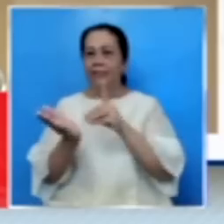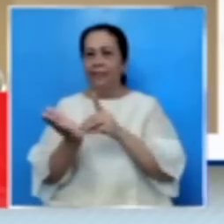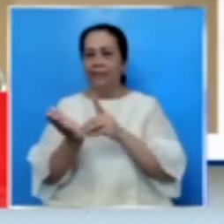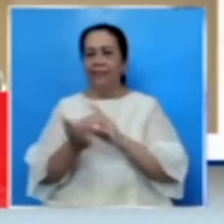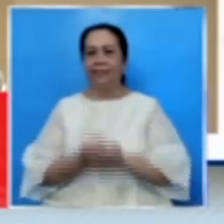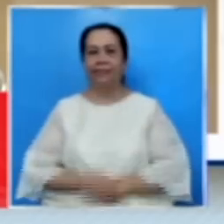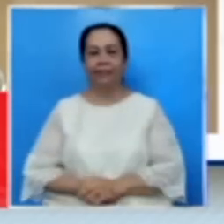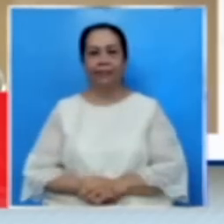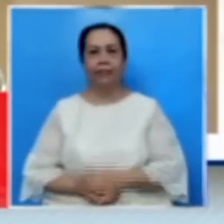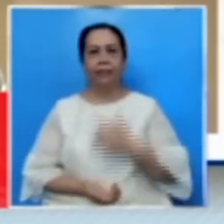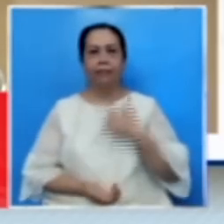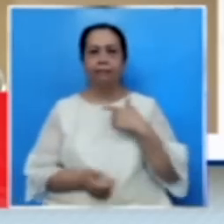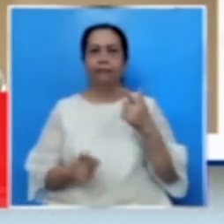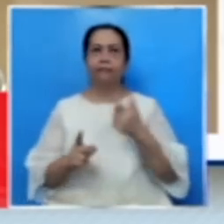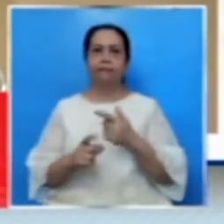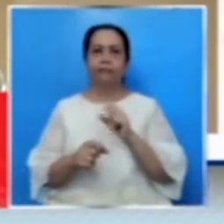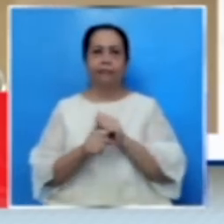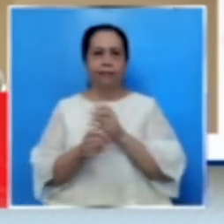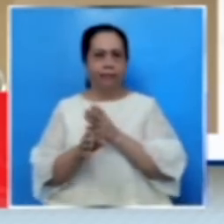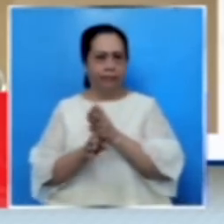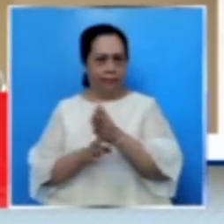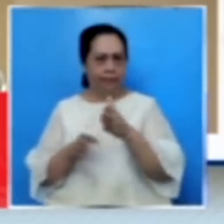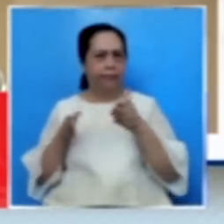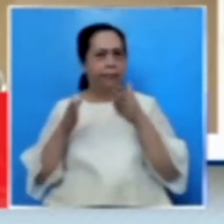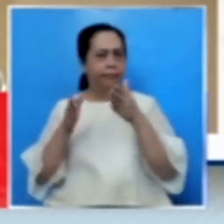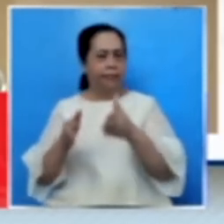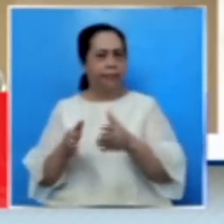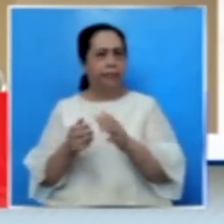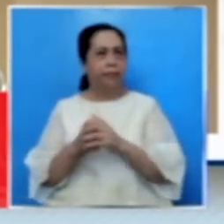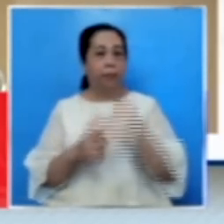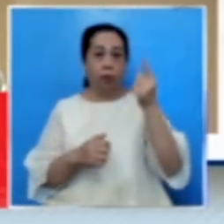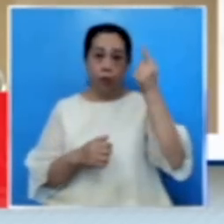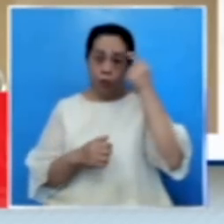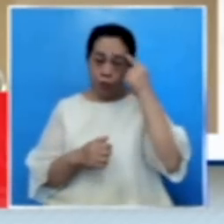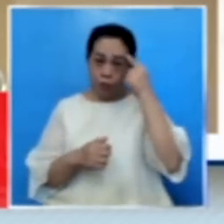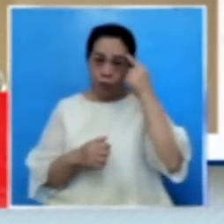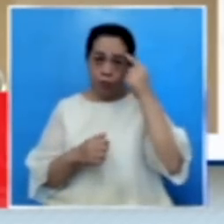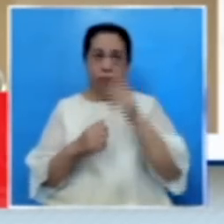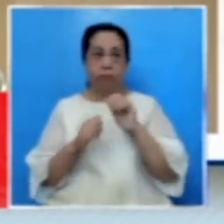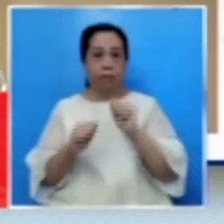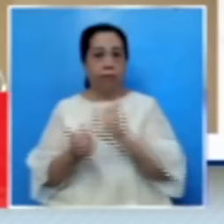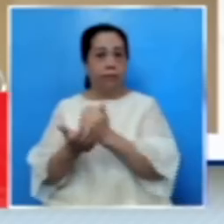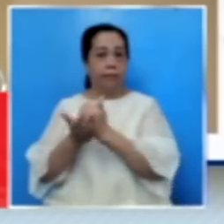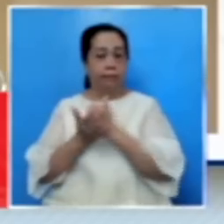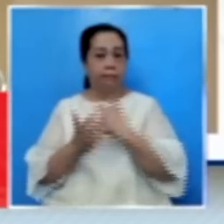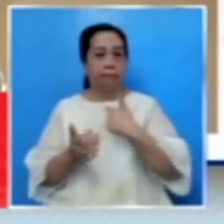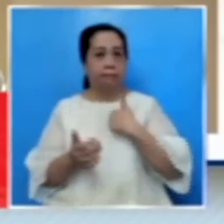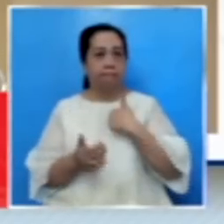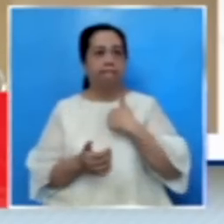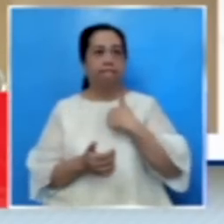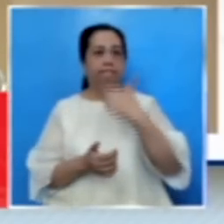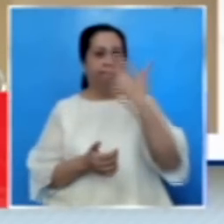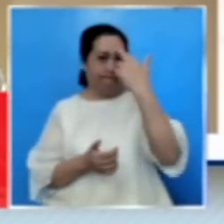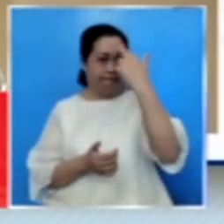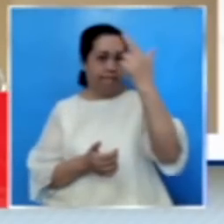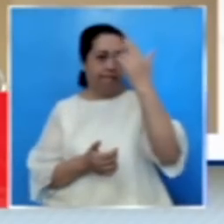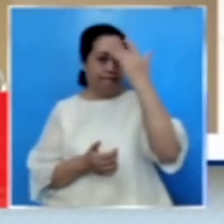I pursued a pathway that I thought could help me realize that